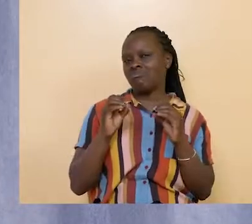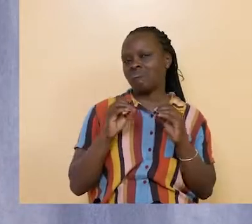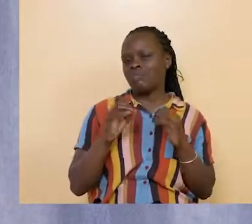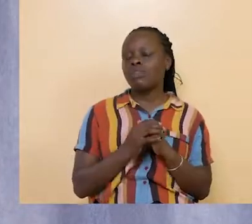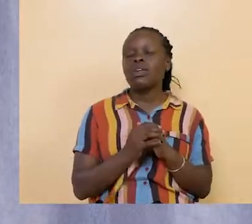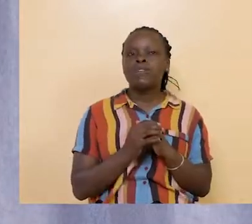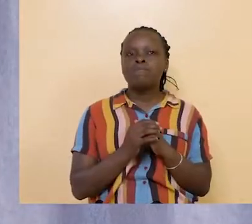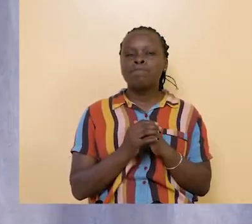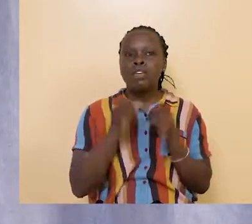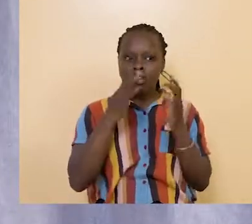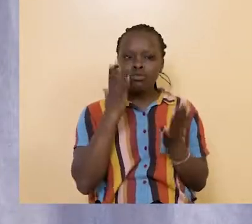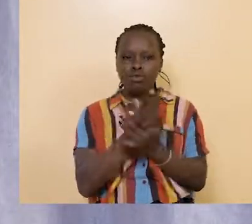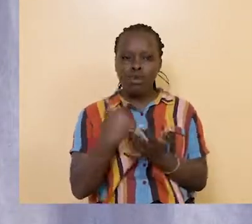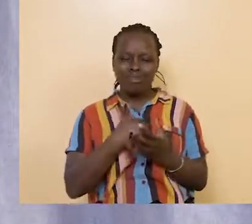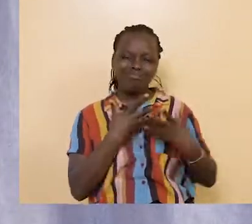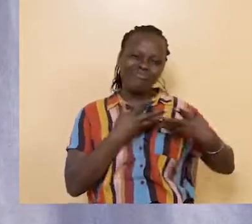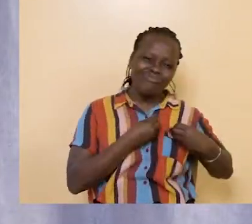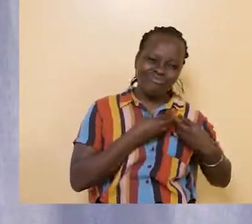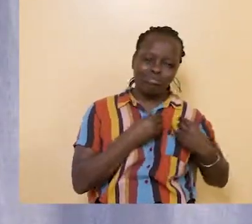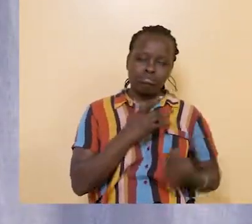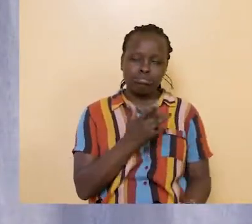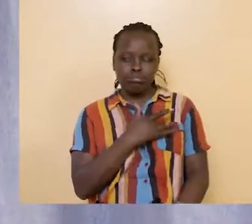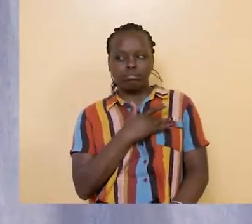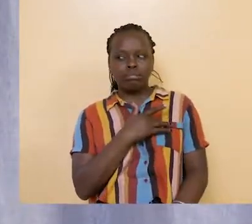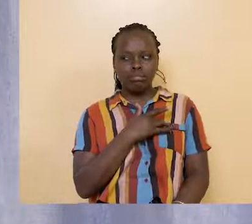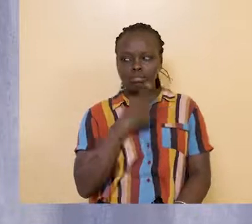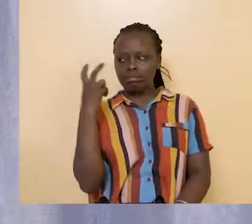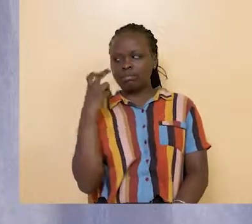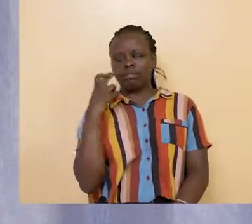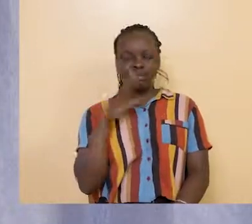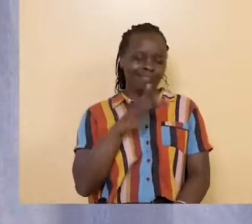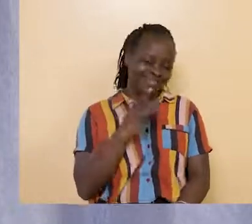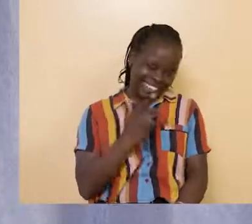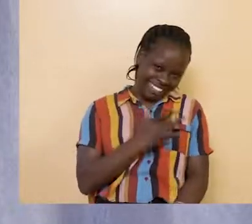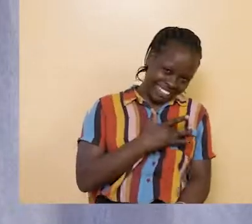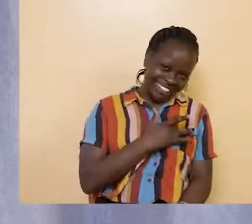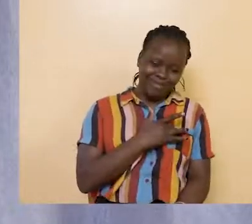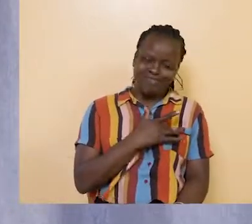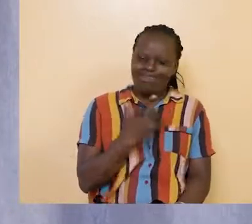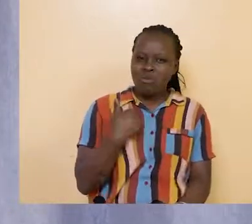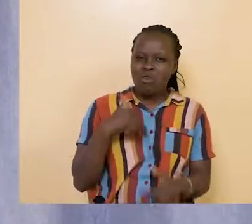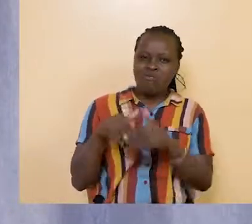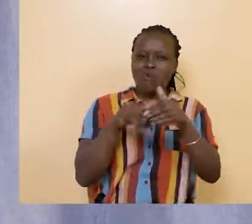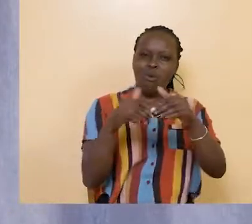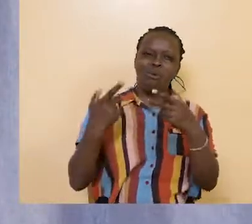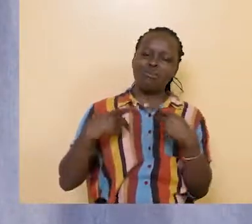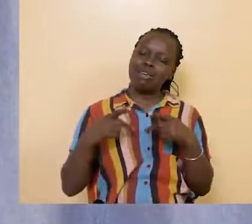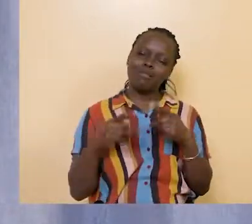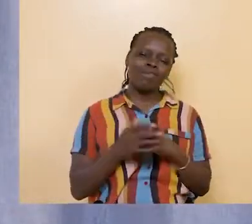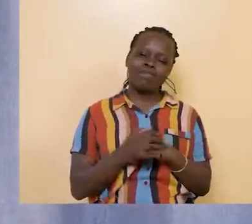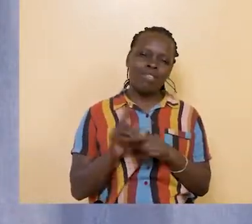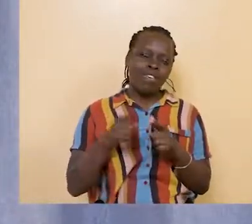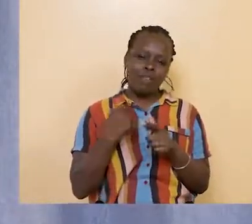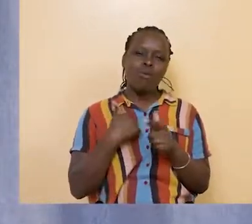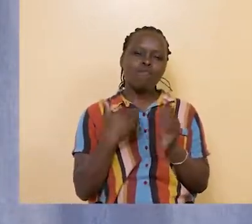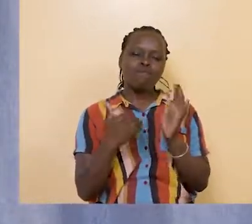our words. If we are being empathetic for the sake of being, you know, flowing with the trend that's happening around us, then